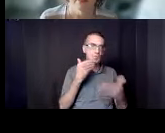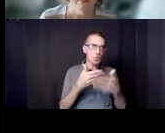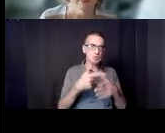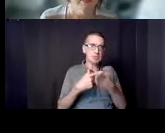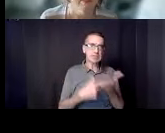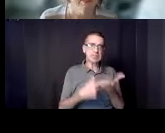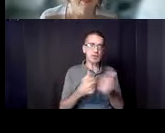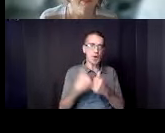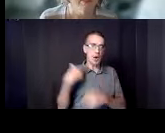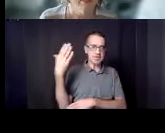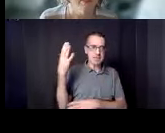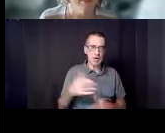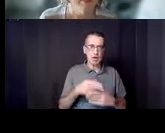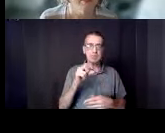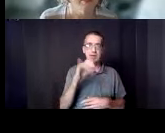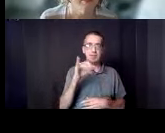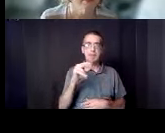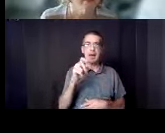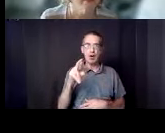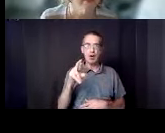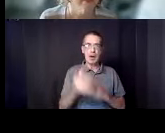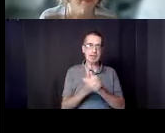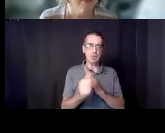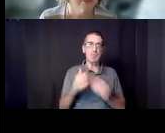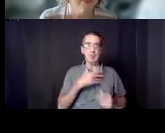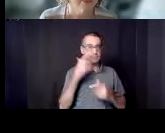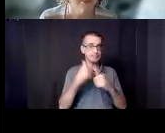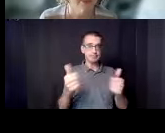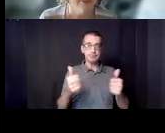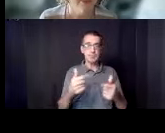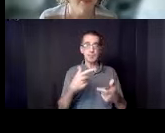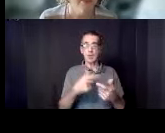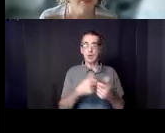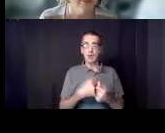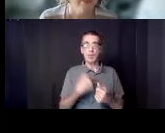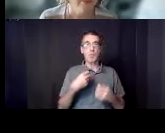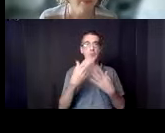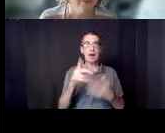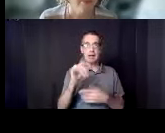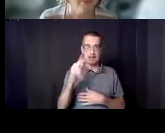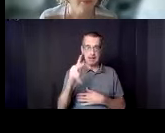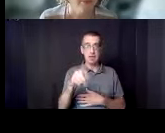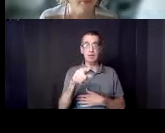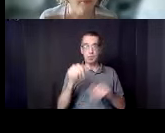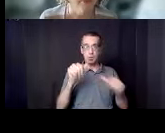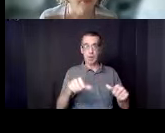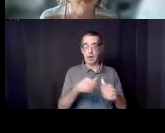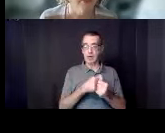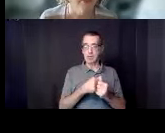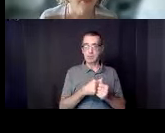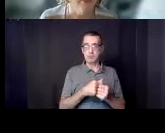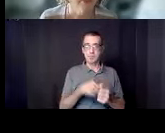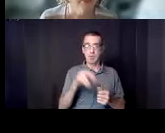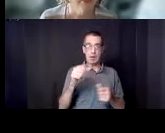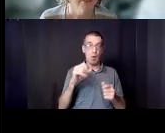our presenter, our subject matter expert. So please feel free to, we'll provide a link so you can RSVP for